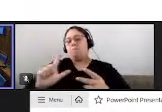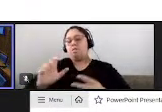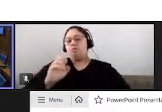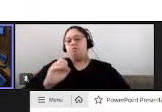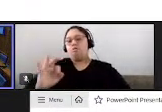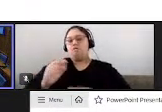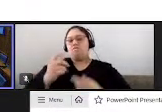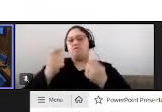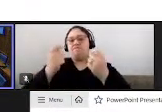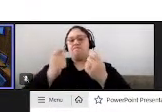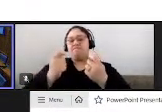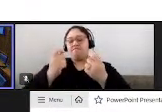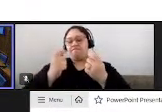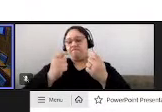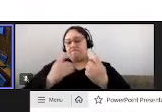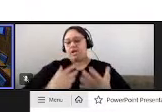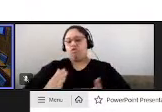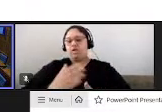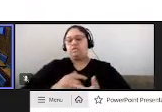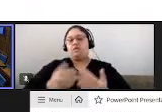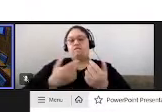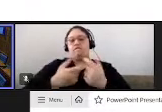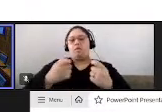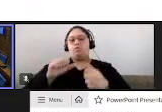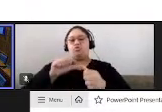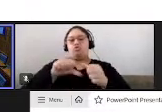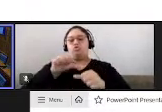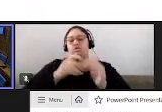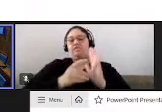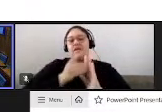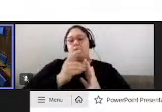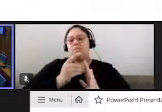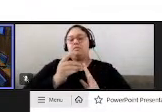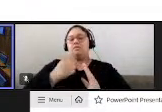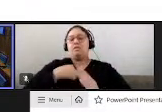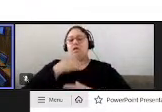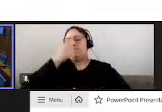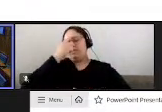the fundraising from social development. And I think